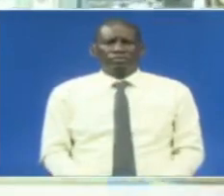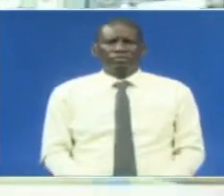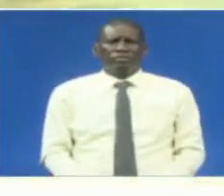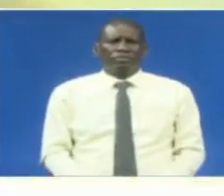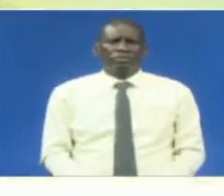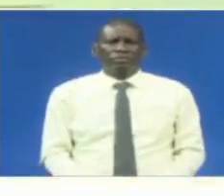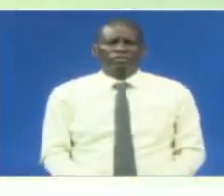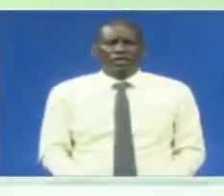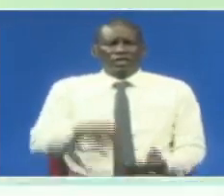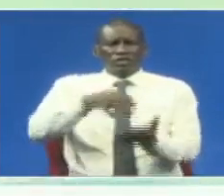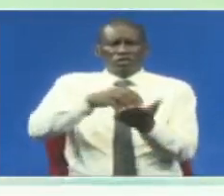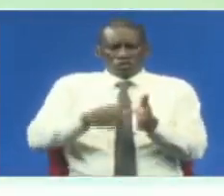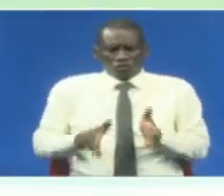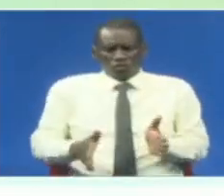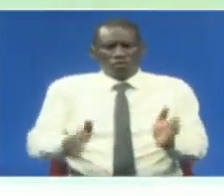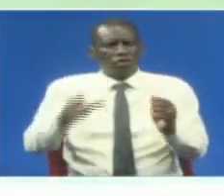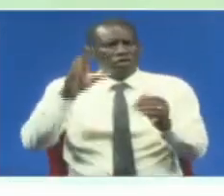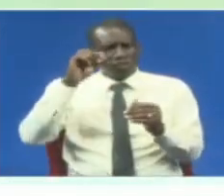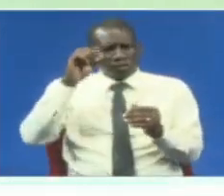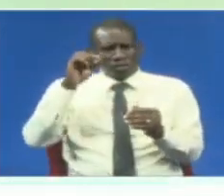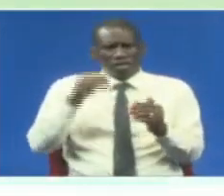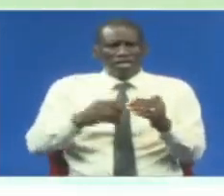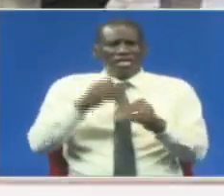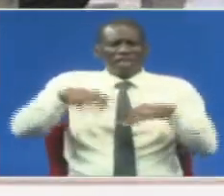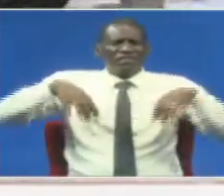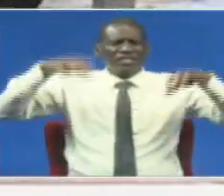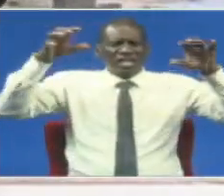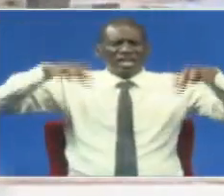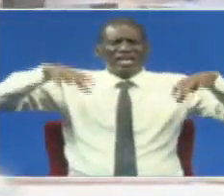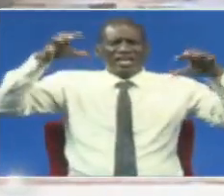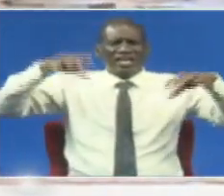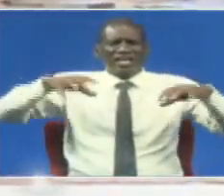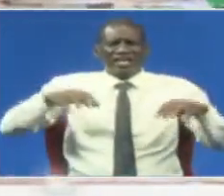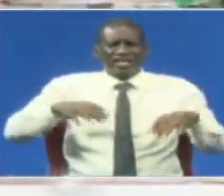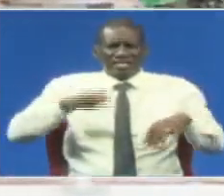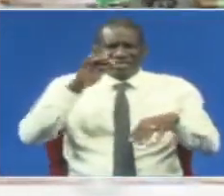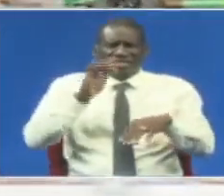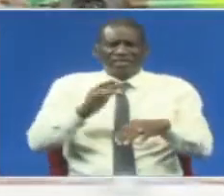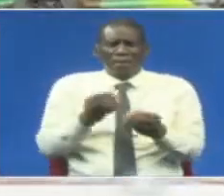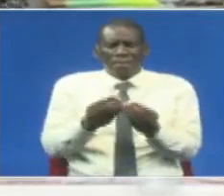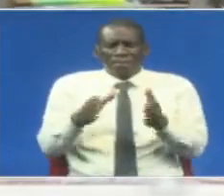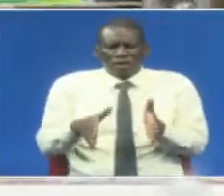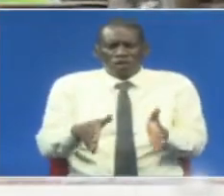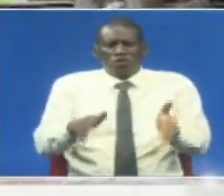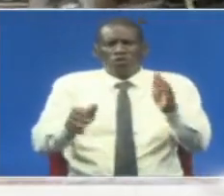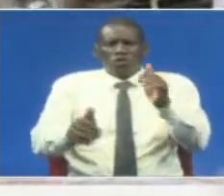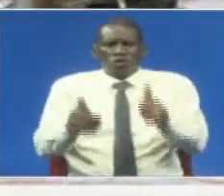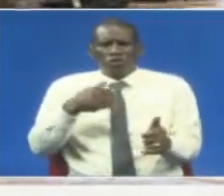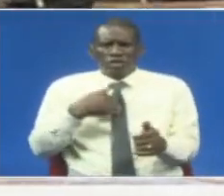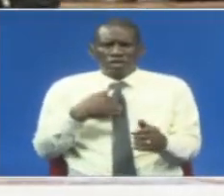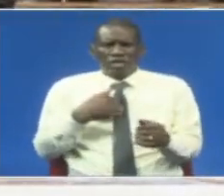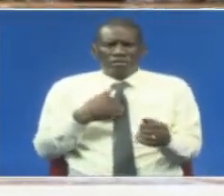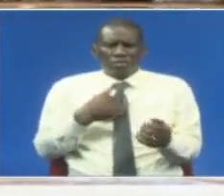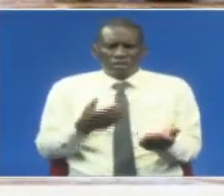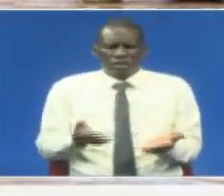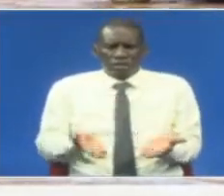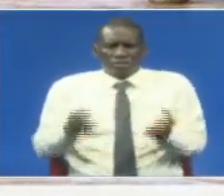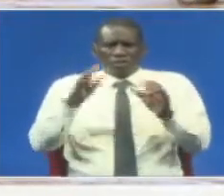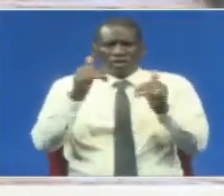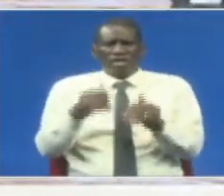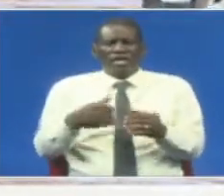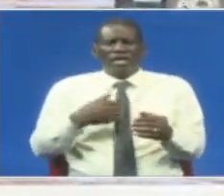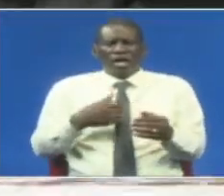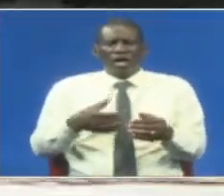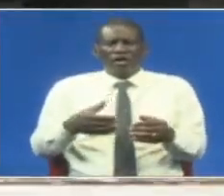The state of the roads in Mombasa following the heavy rains is dire. Most roads which had been patched up are now dotted with massive